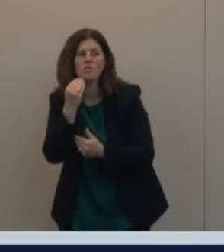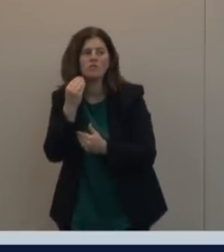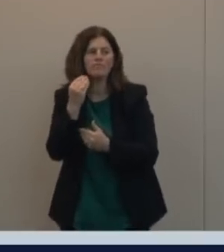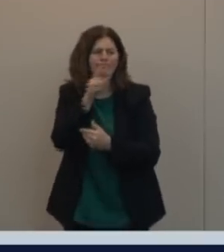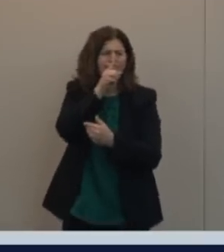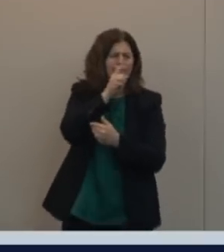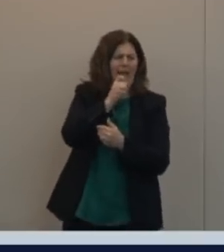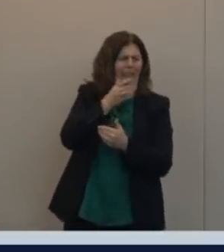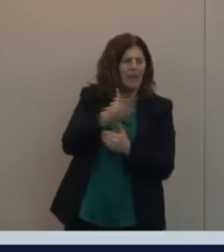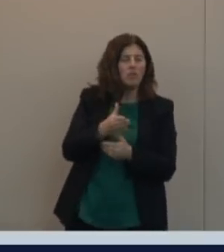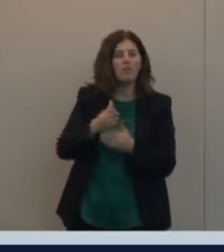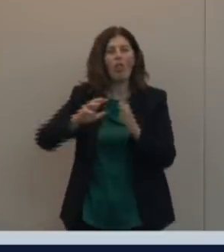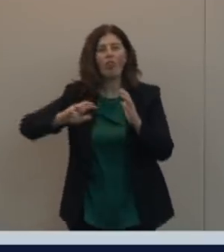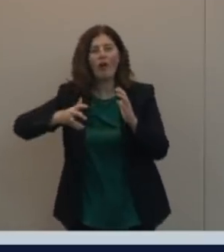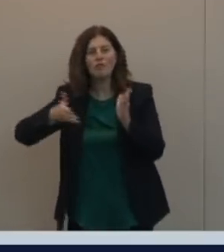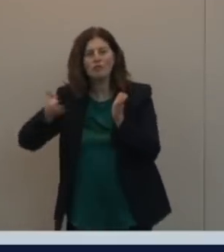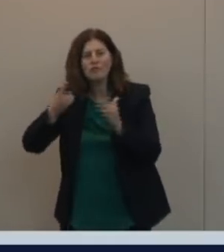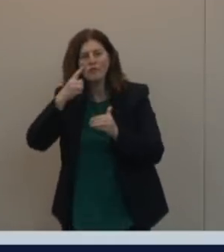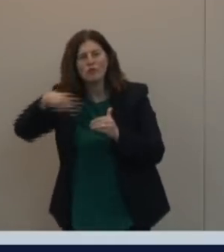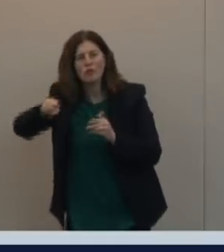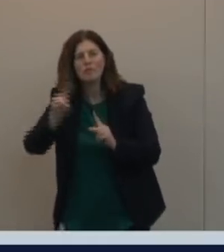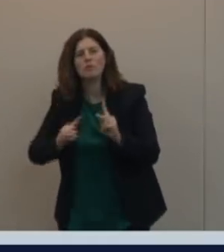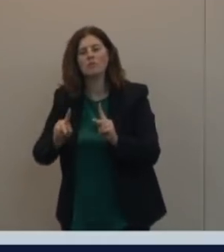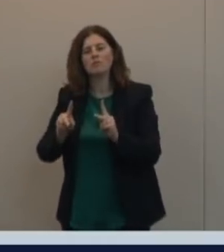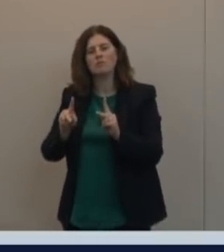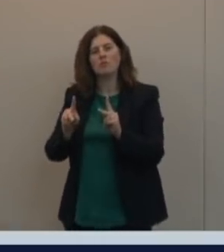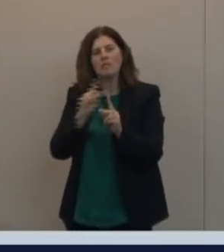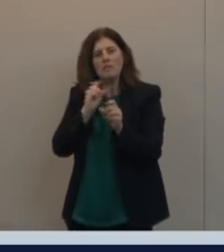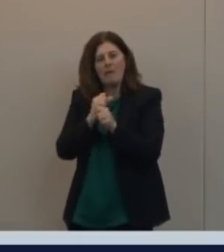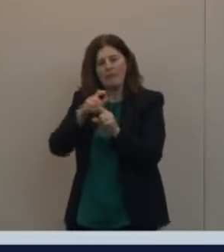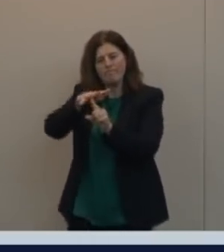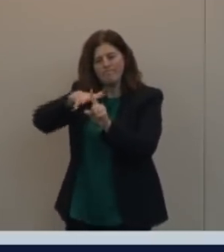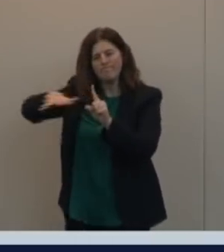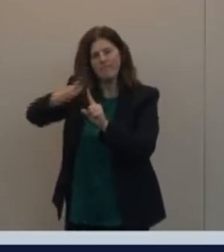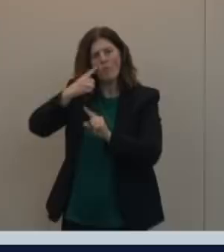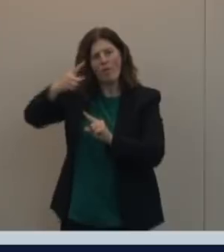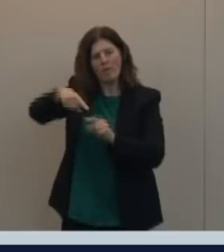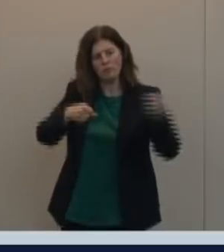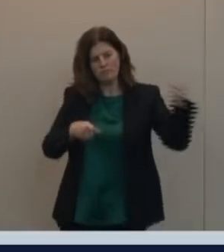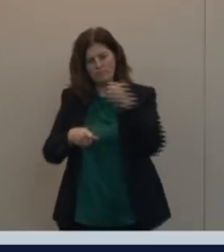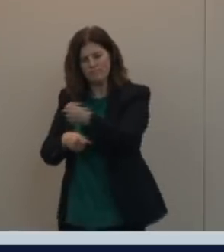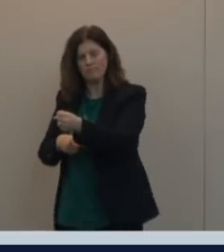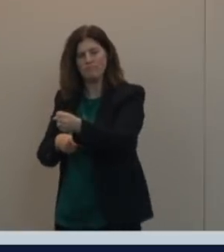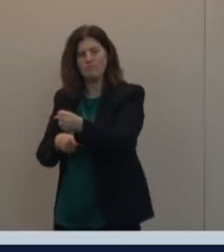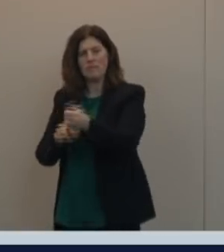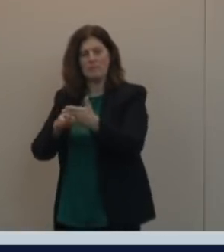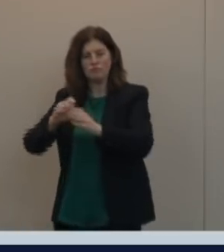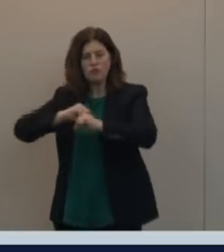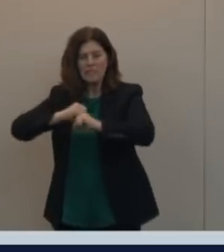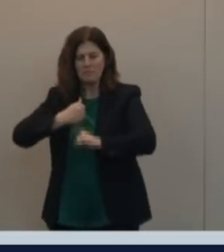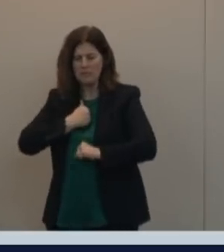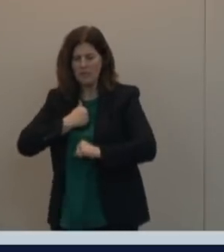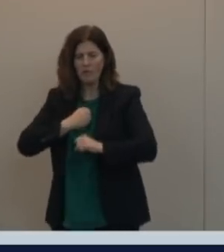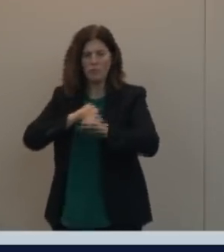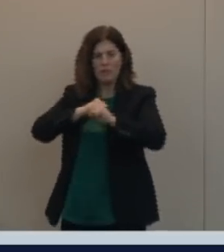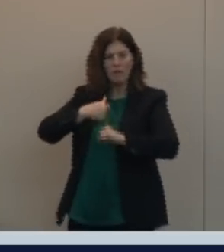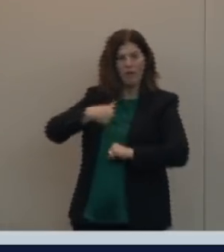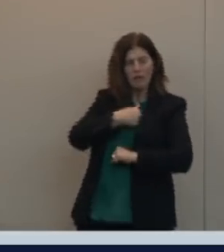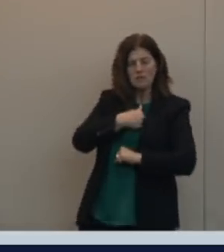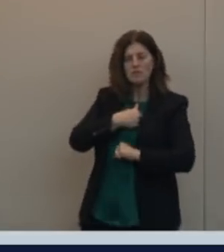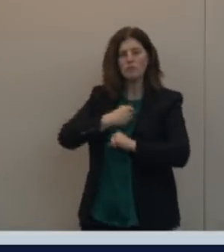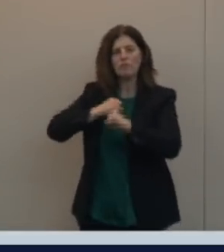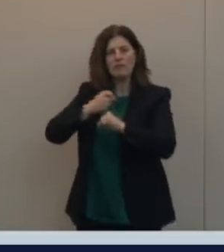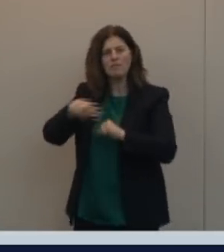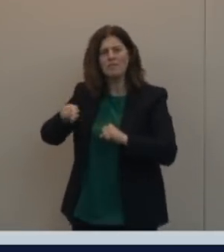on here, laundry services. We really create an environment where you're protected, we're protected, but